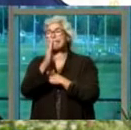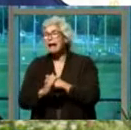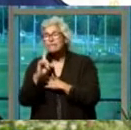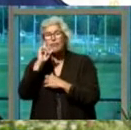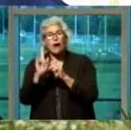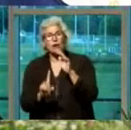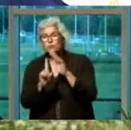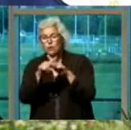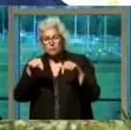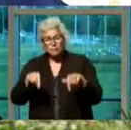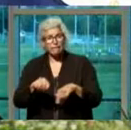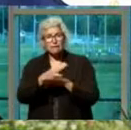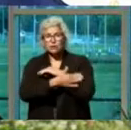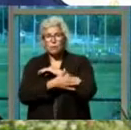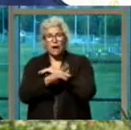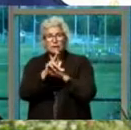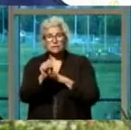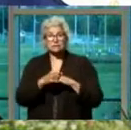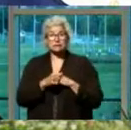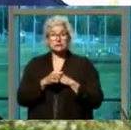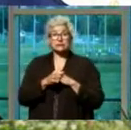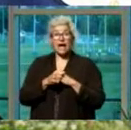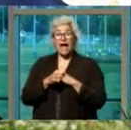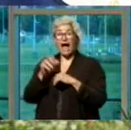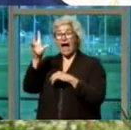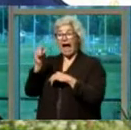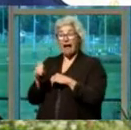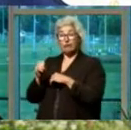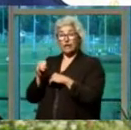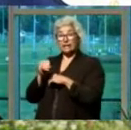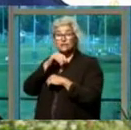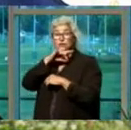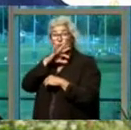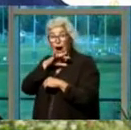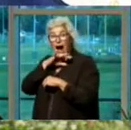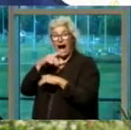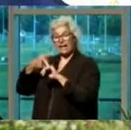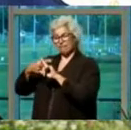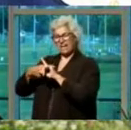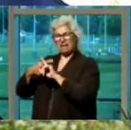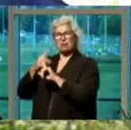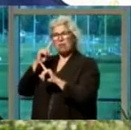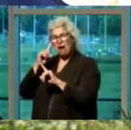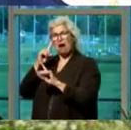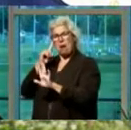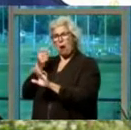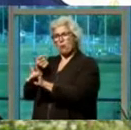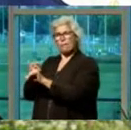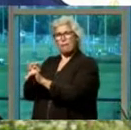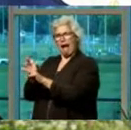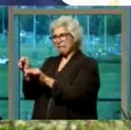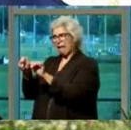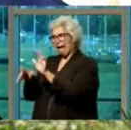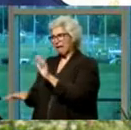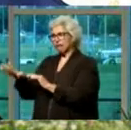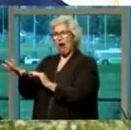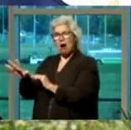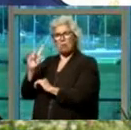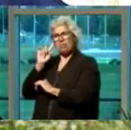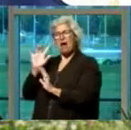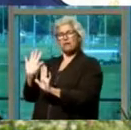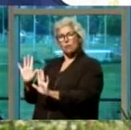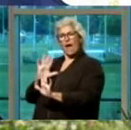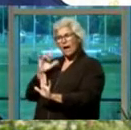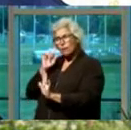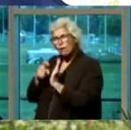country. When African swine fever impacted the hog industry in Asia, we took notice. We recognized the risk, but felt